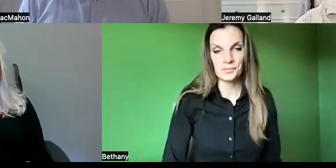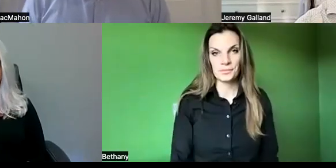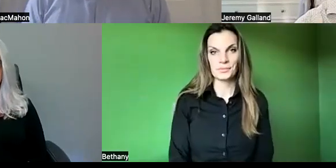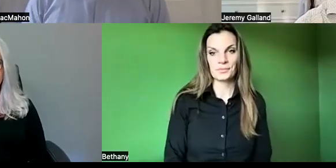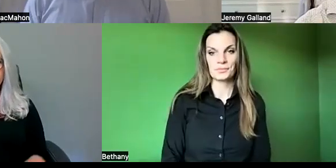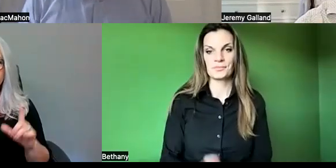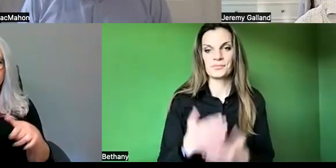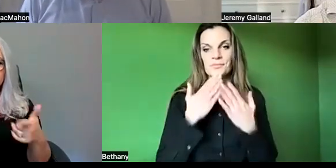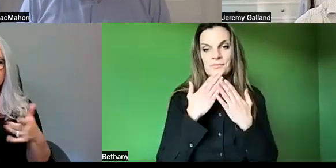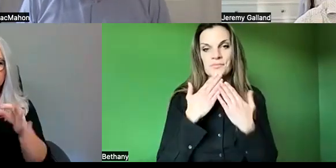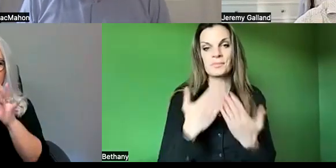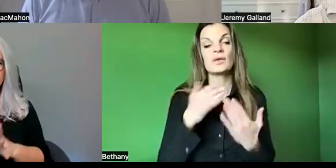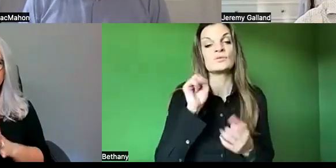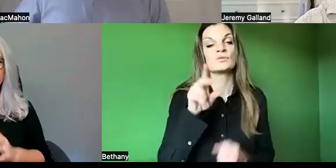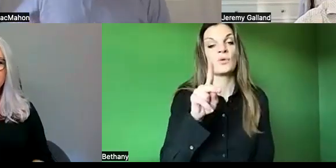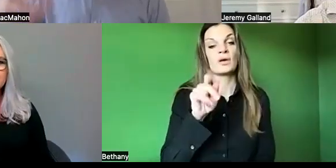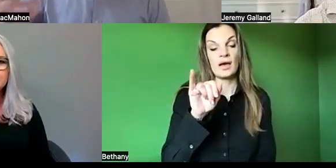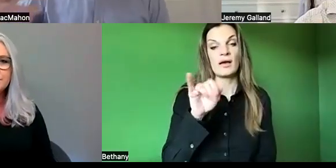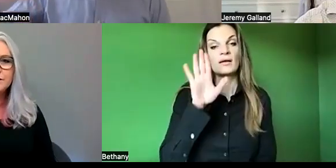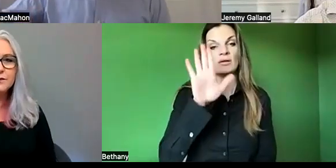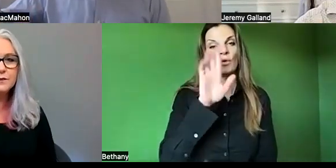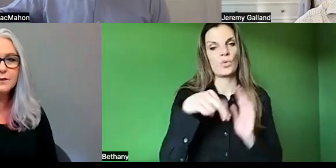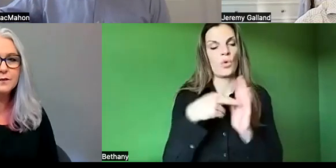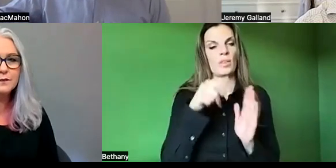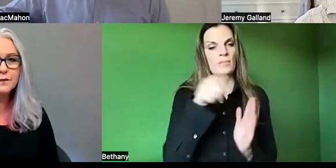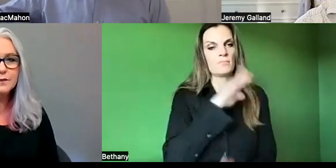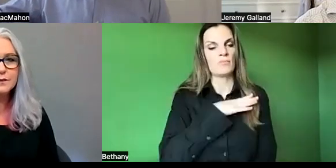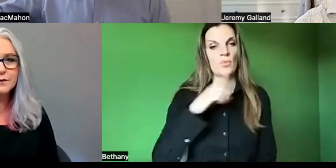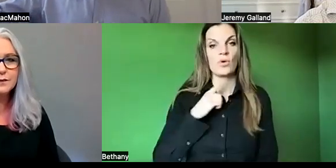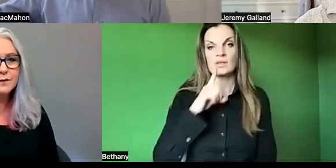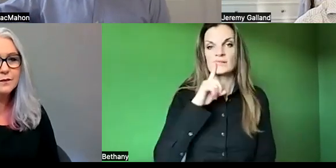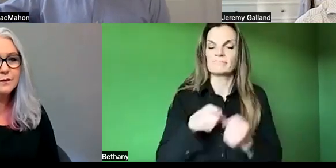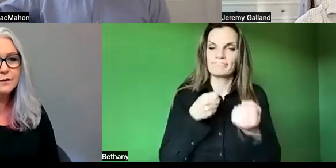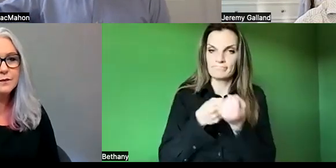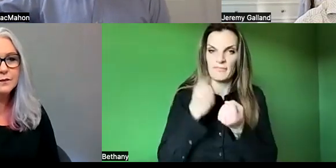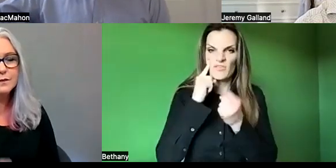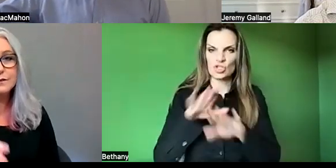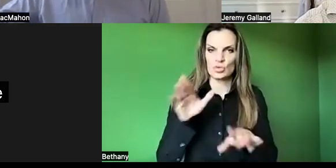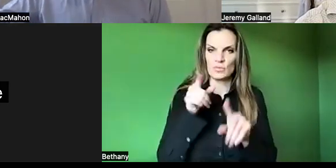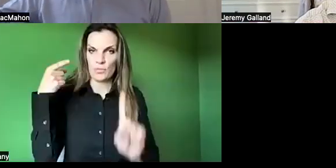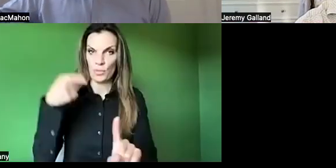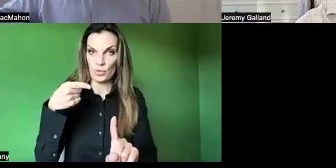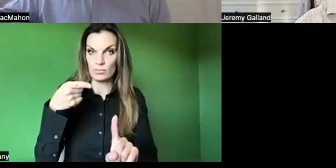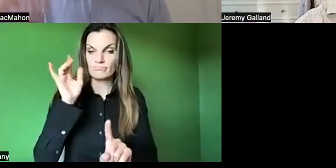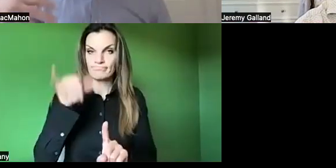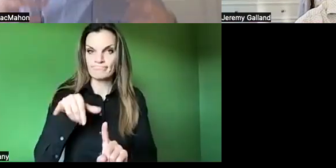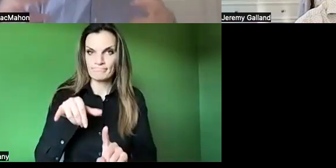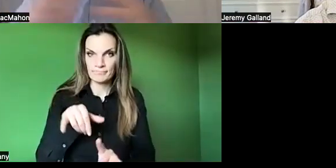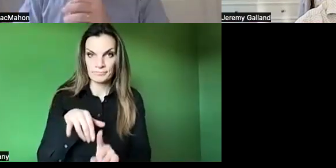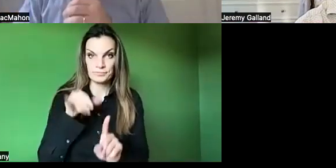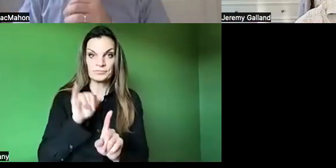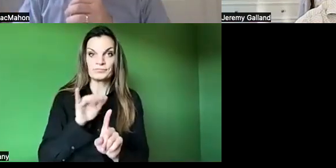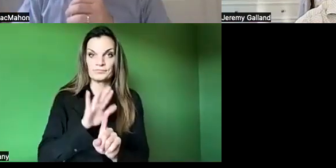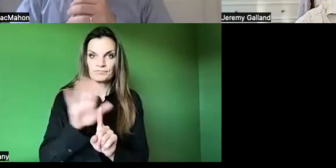So the role of the board, as far as I'm concerned, is to advocate for the children, essentially. It is